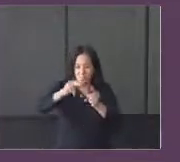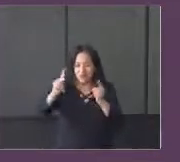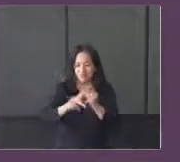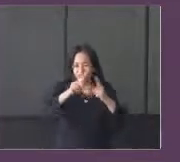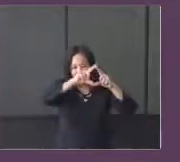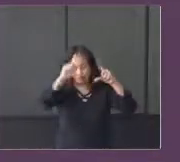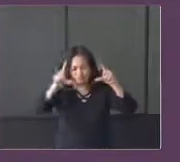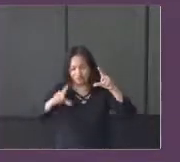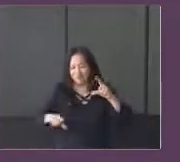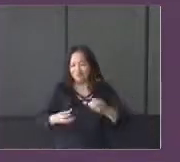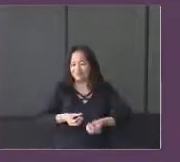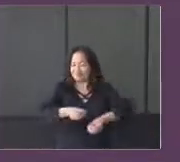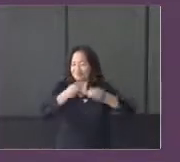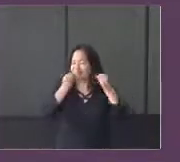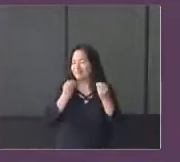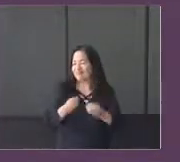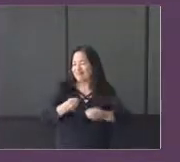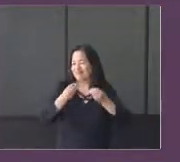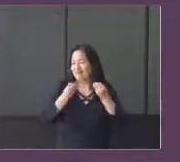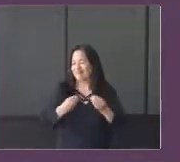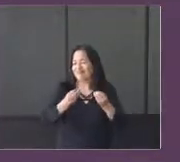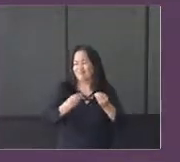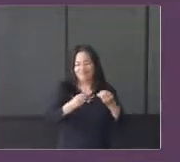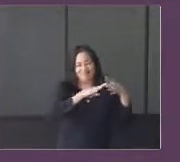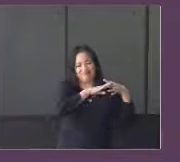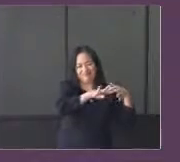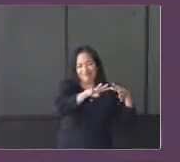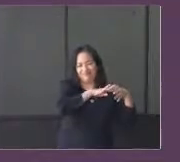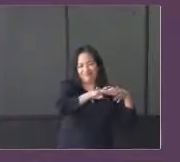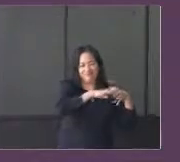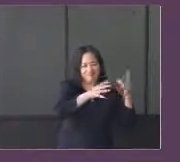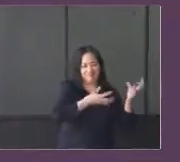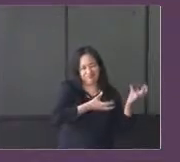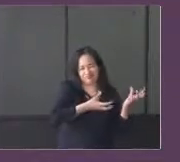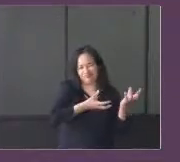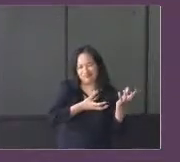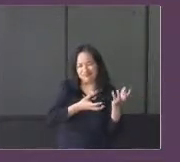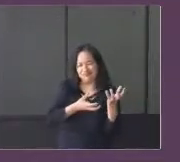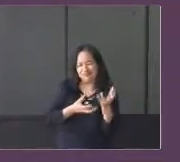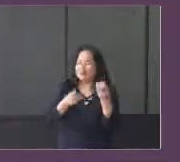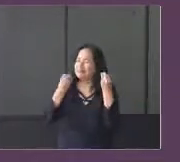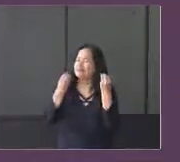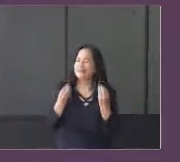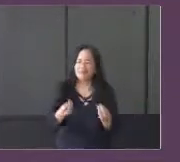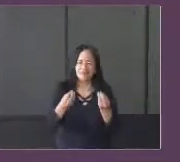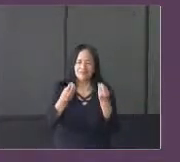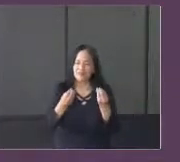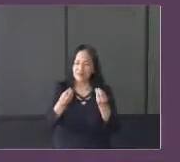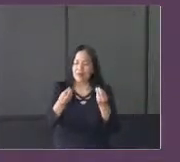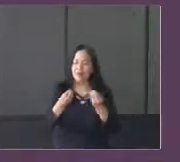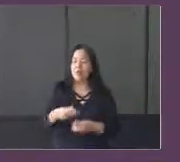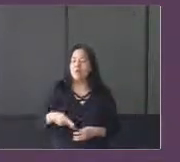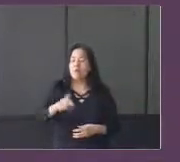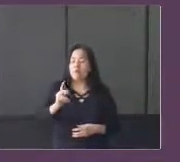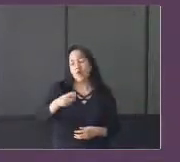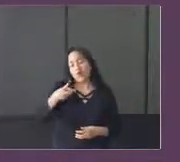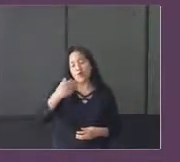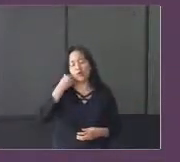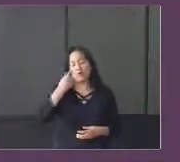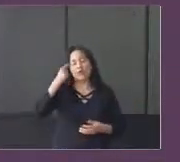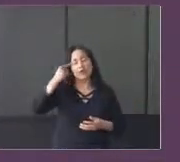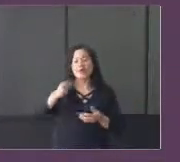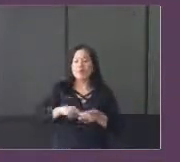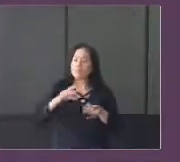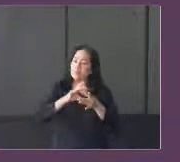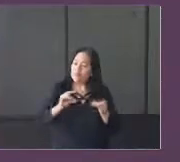have thousands of people that are traveling through our countries, but